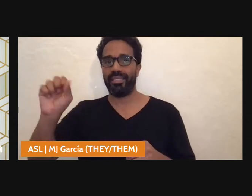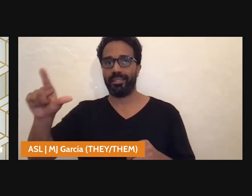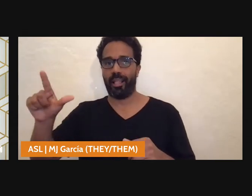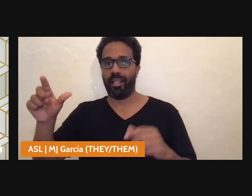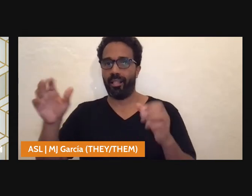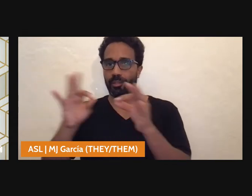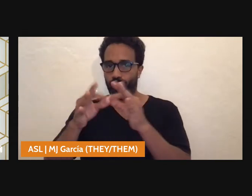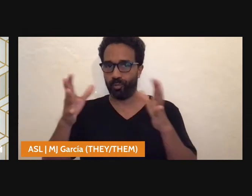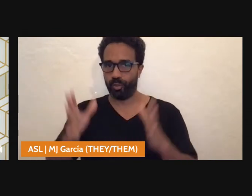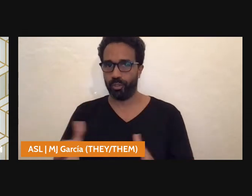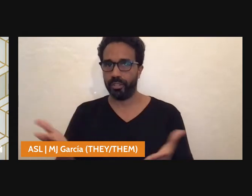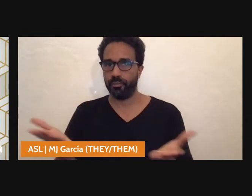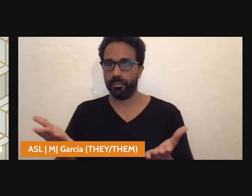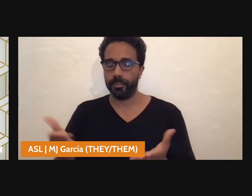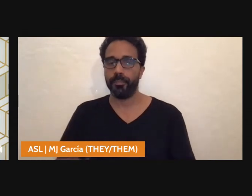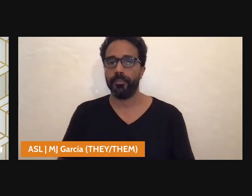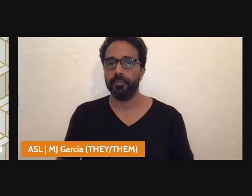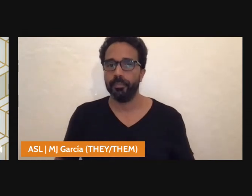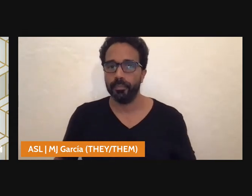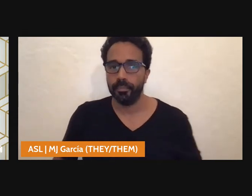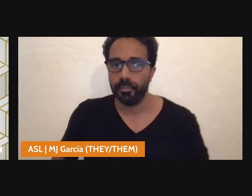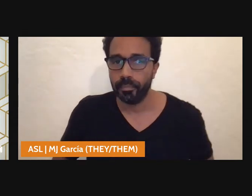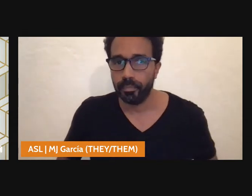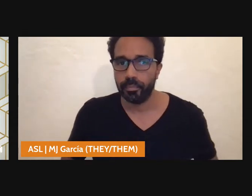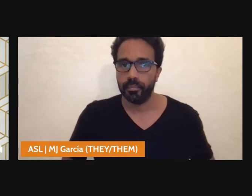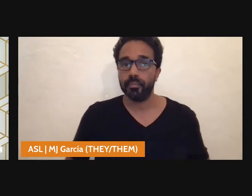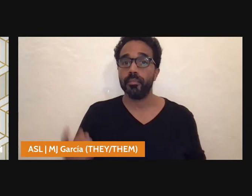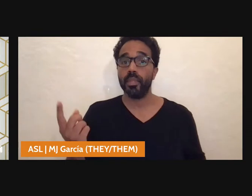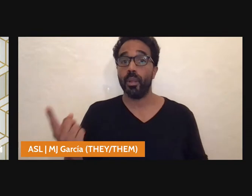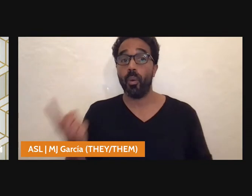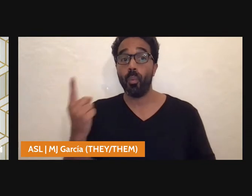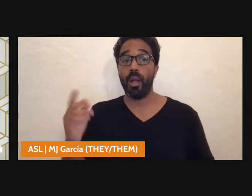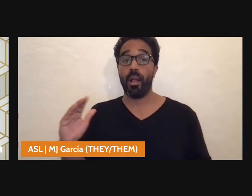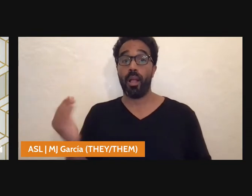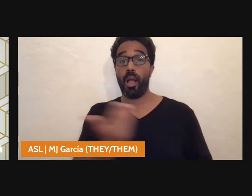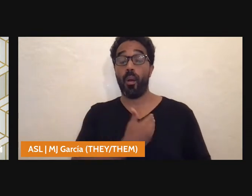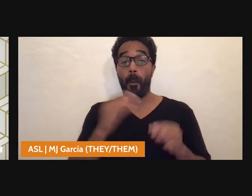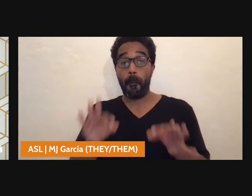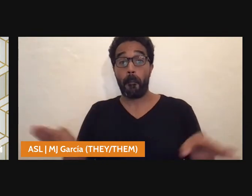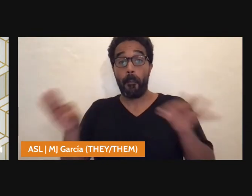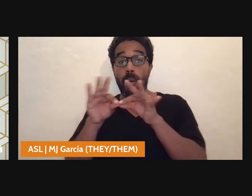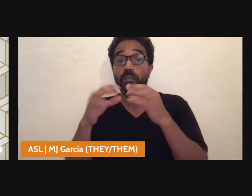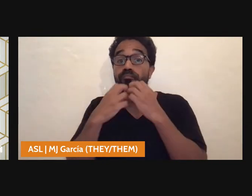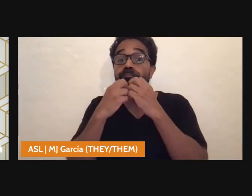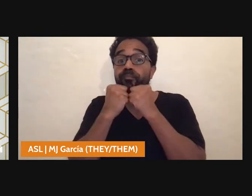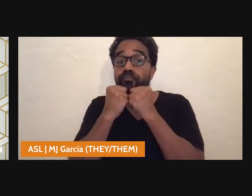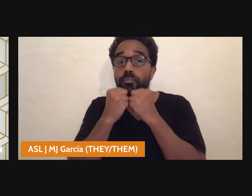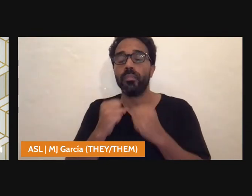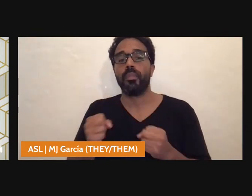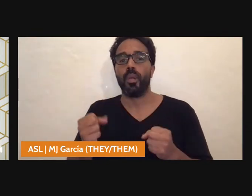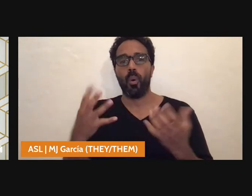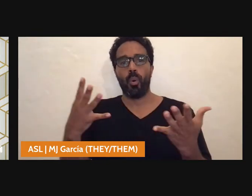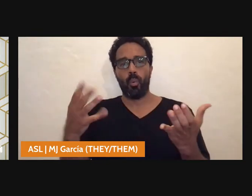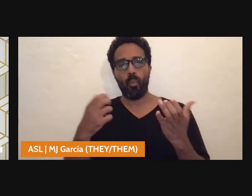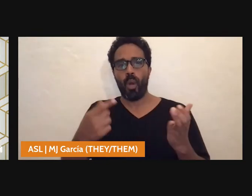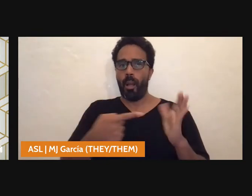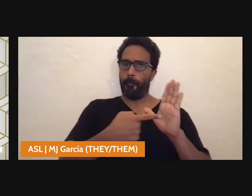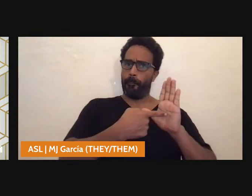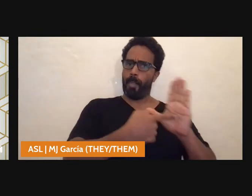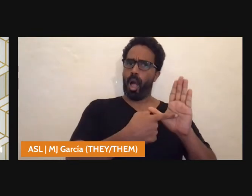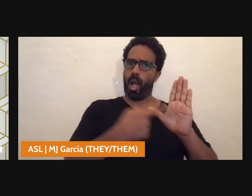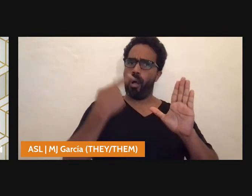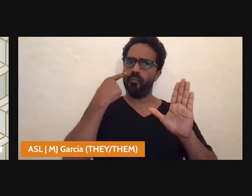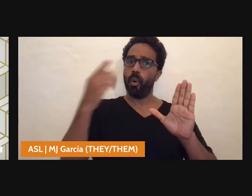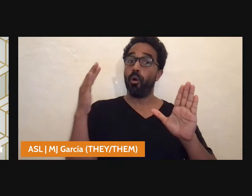core principles at the Black Future Co-op Fund is our commitment to being good ancestors. As we model that, we're going